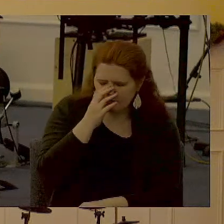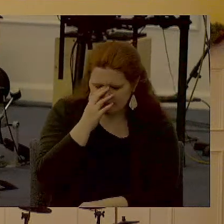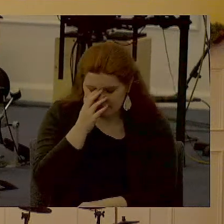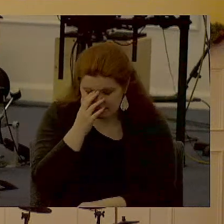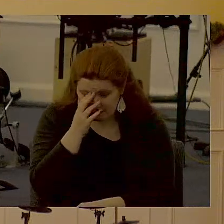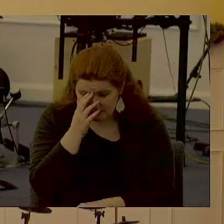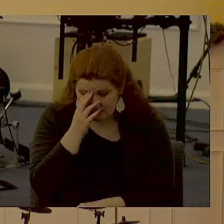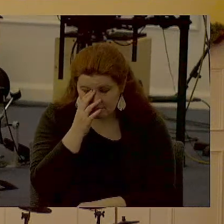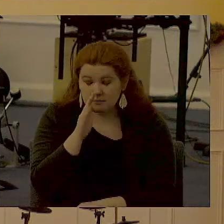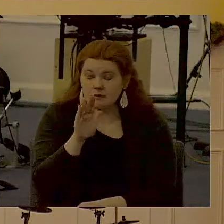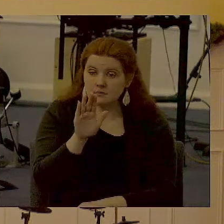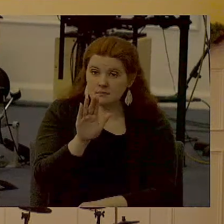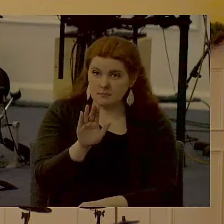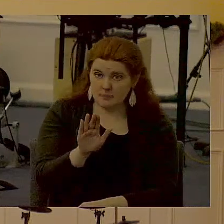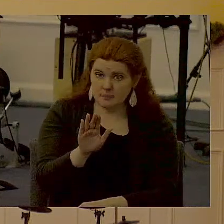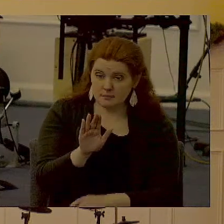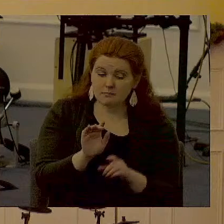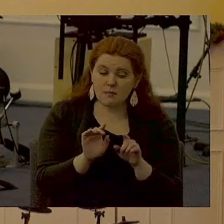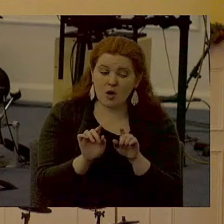another version